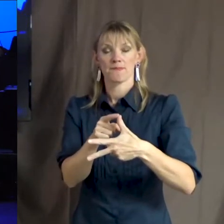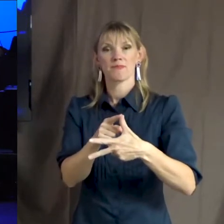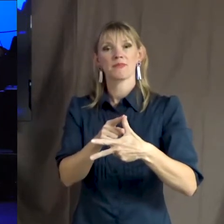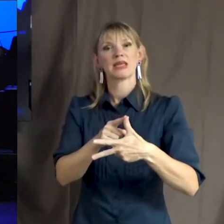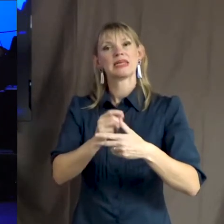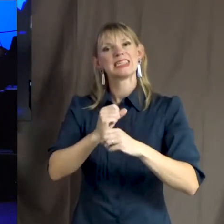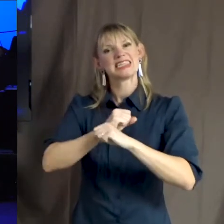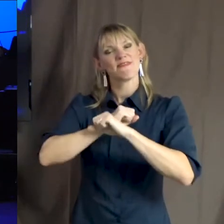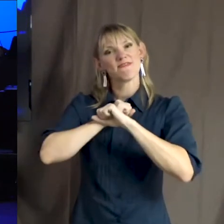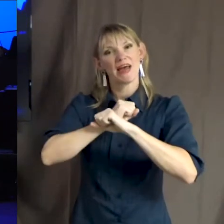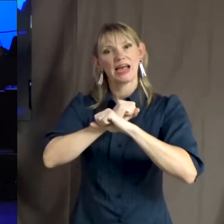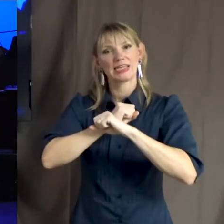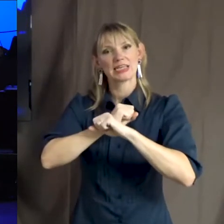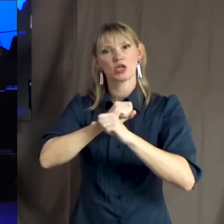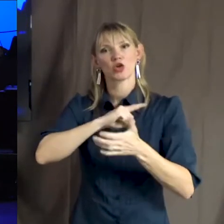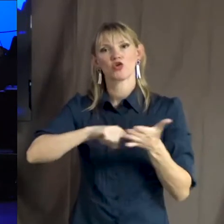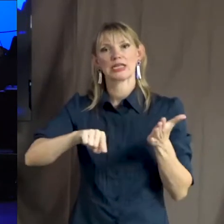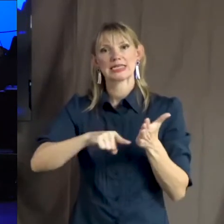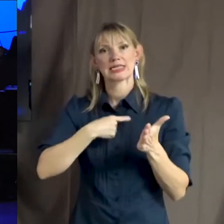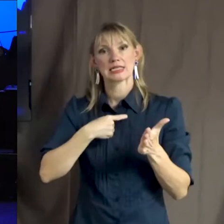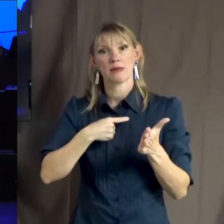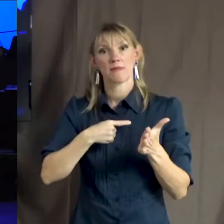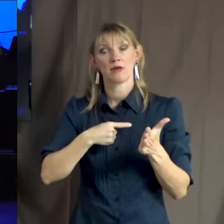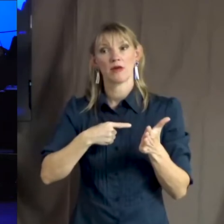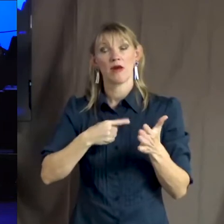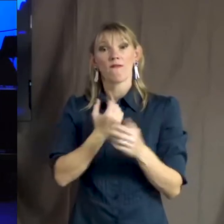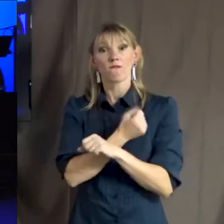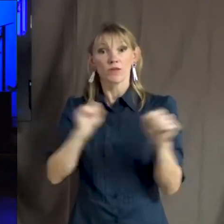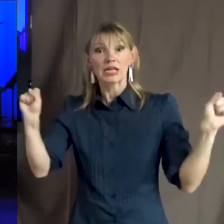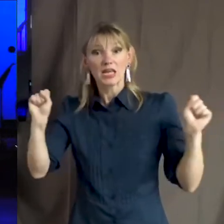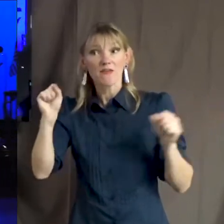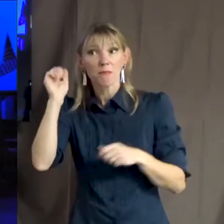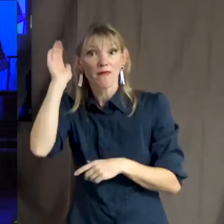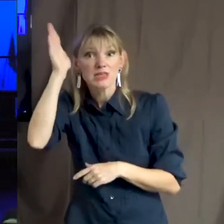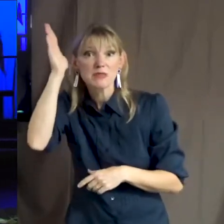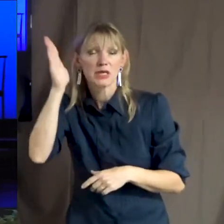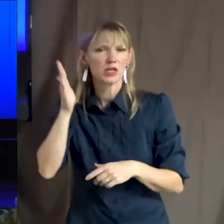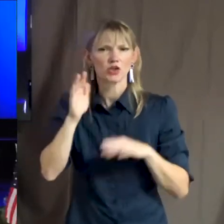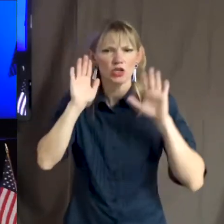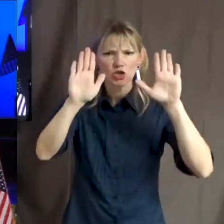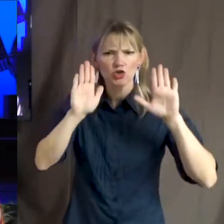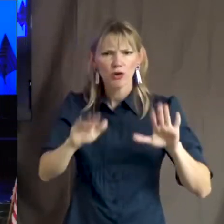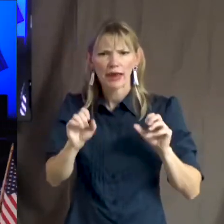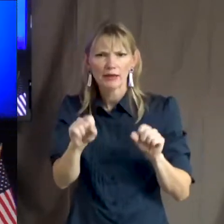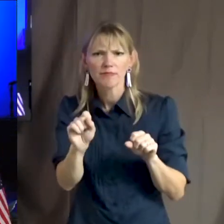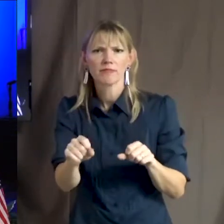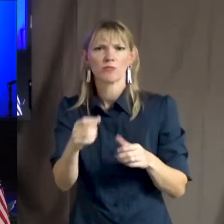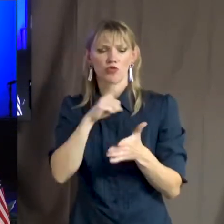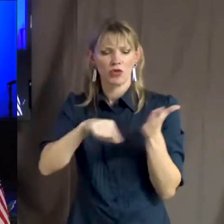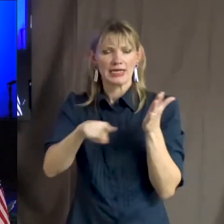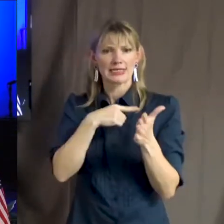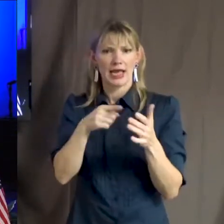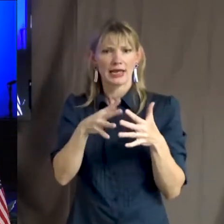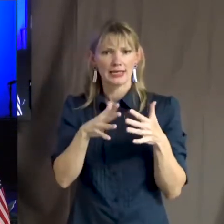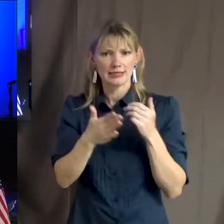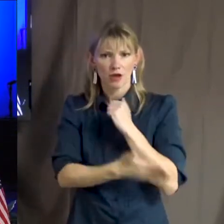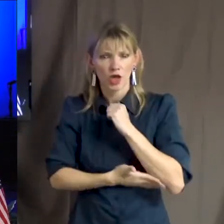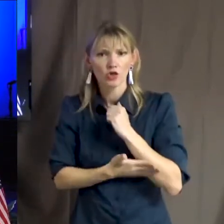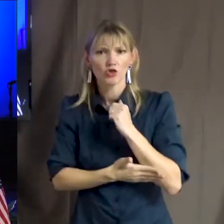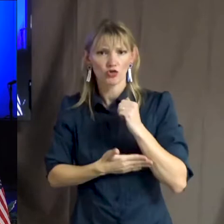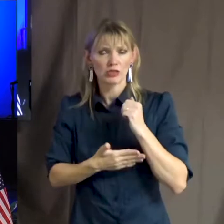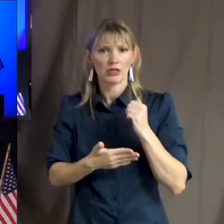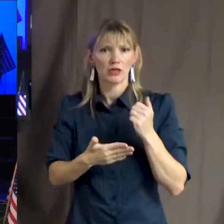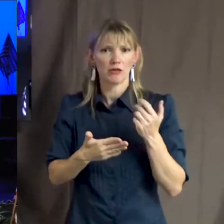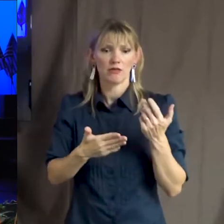defend criticism. Freedom of speech is a great thing, and may anyone who criticizes this country, it needs it from time to time,